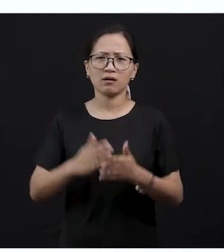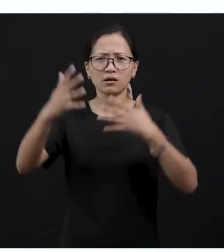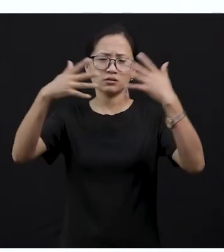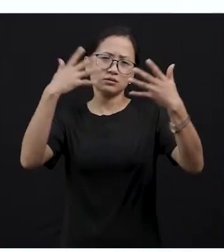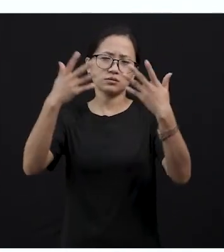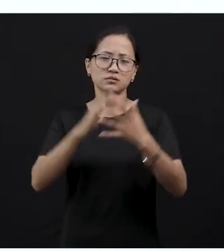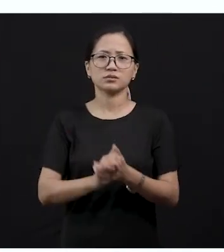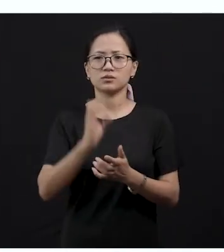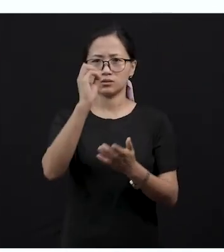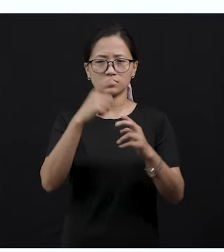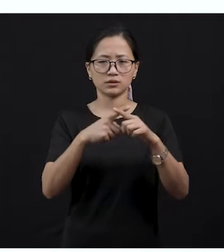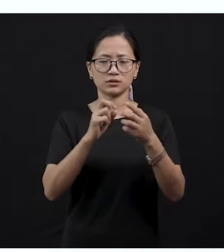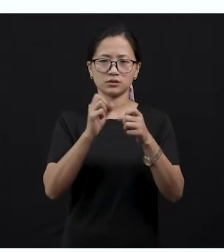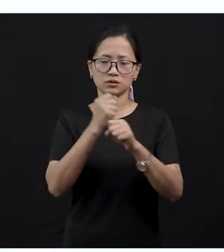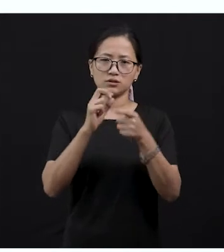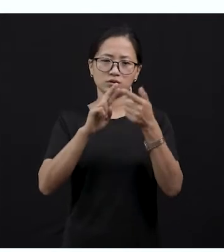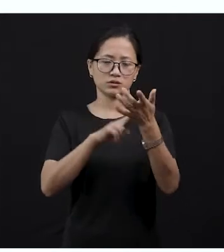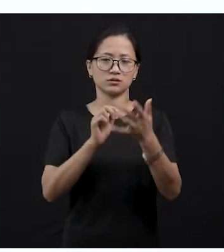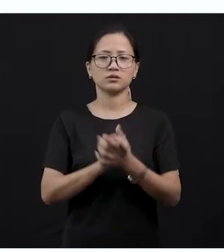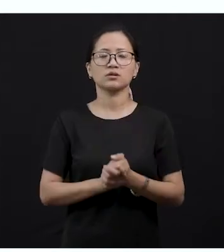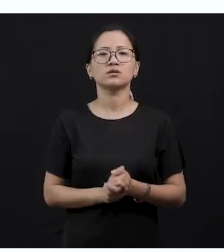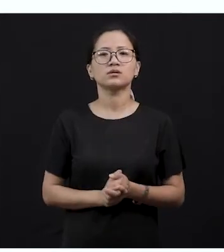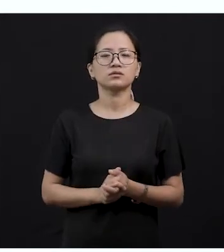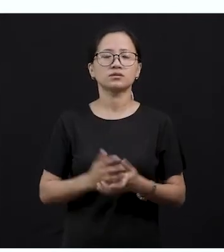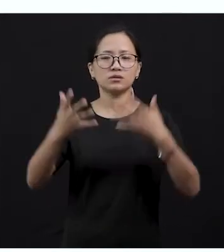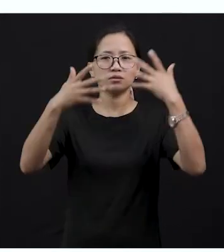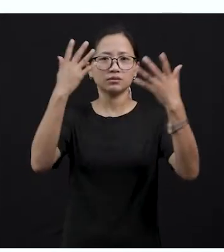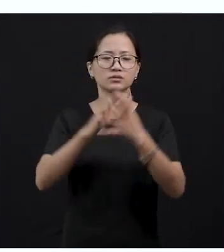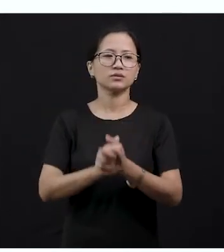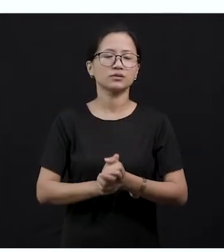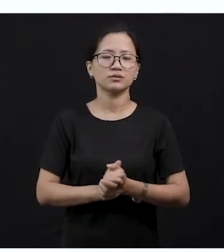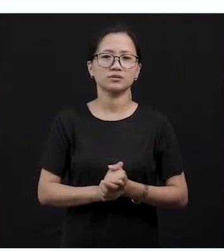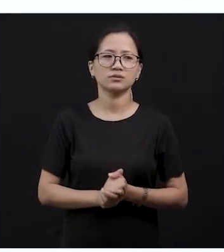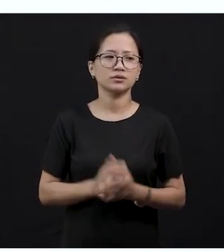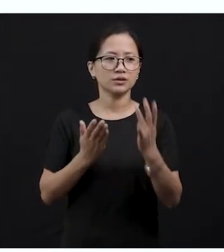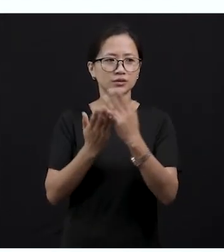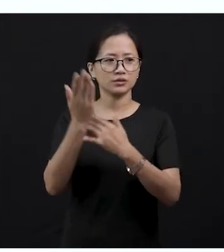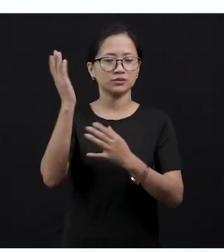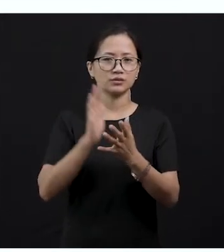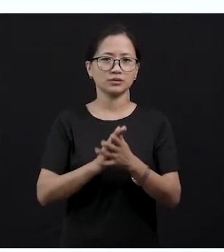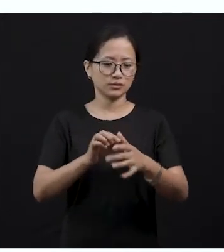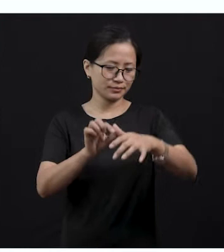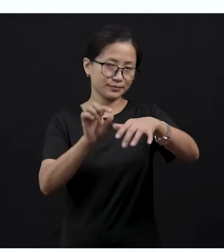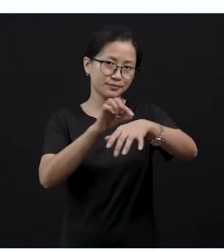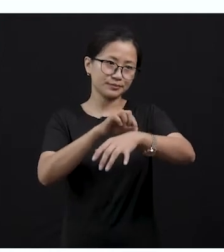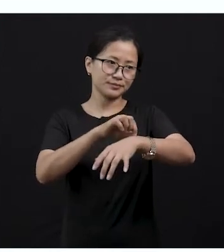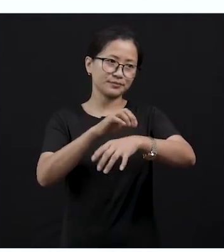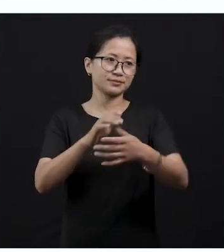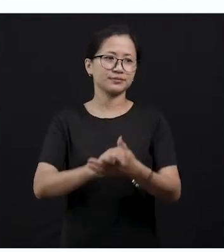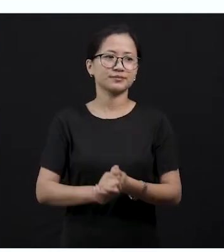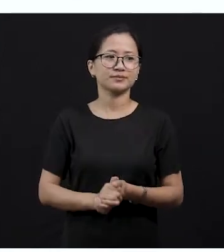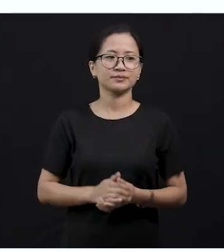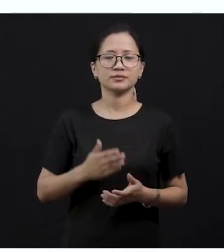contains oxygen. So they breathe in the air or oxygen through their skin. See,